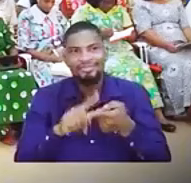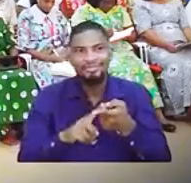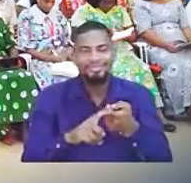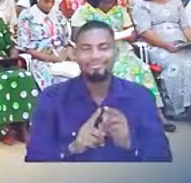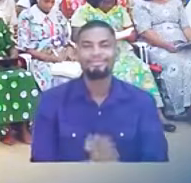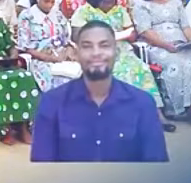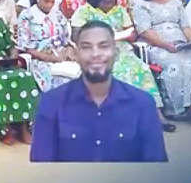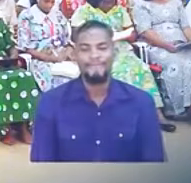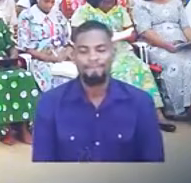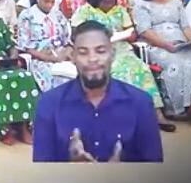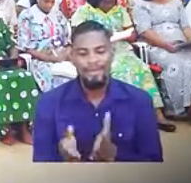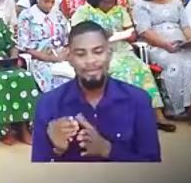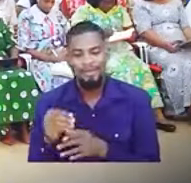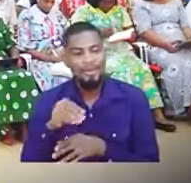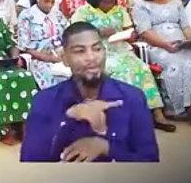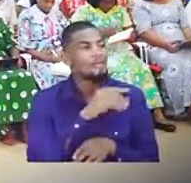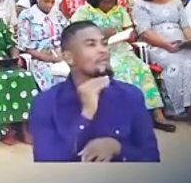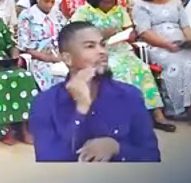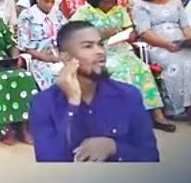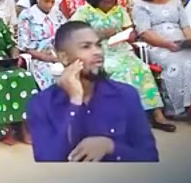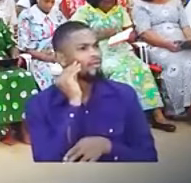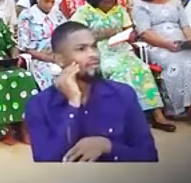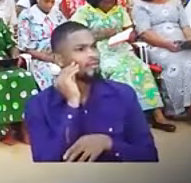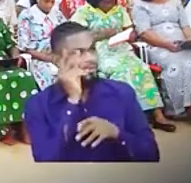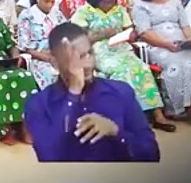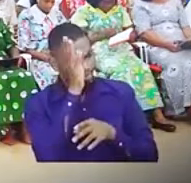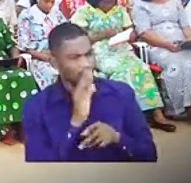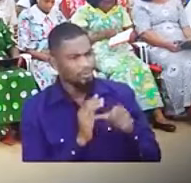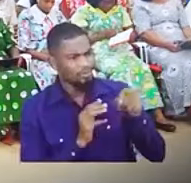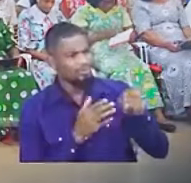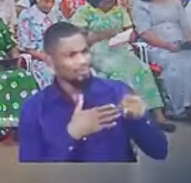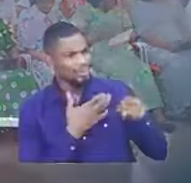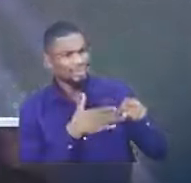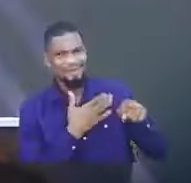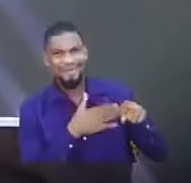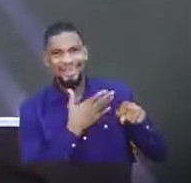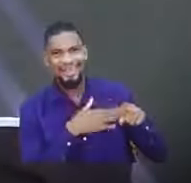you come home with them and your parents see them, they are happy.